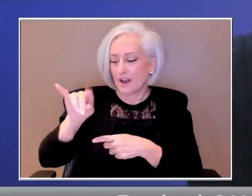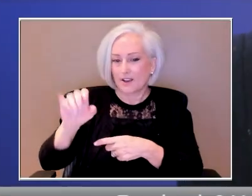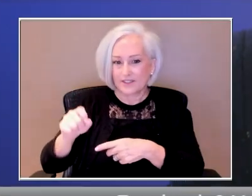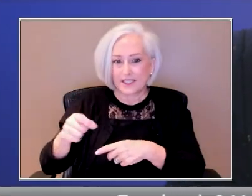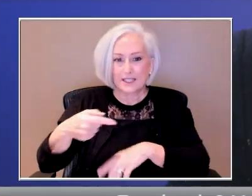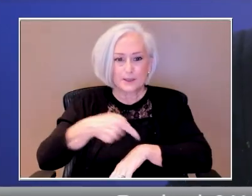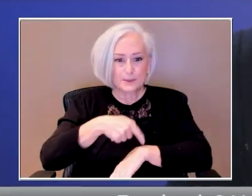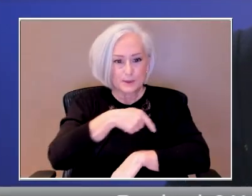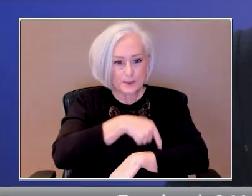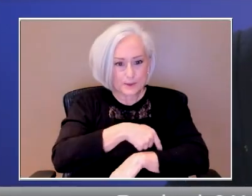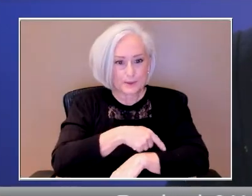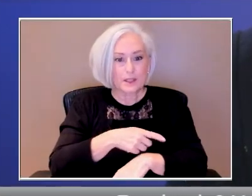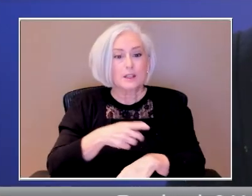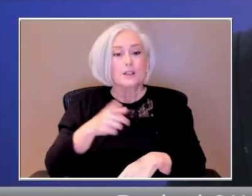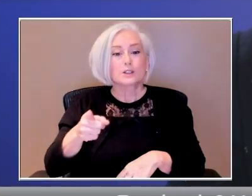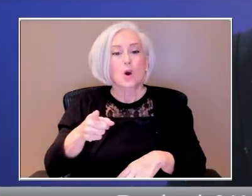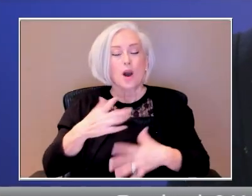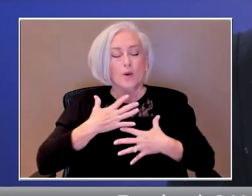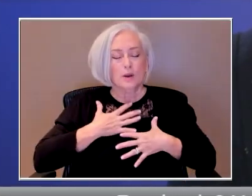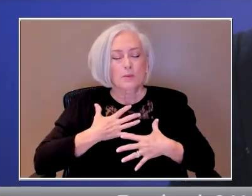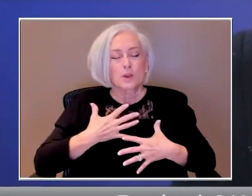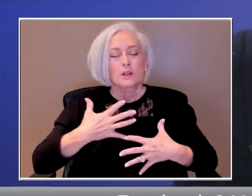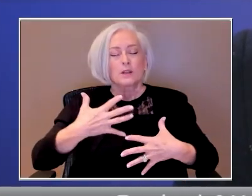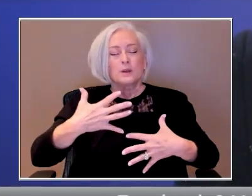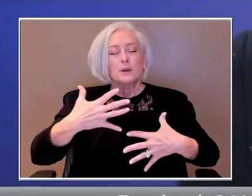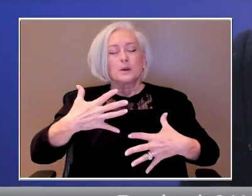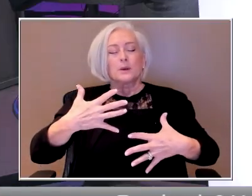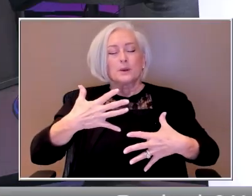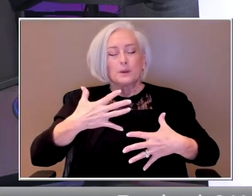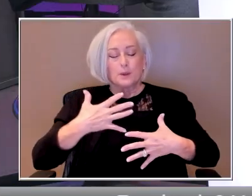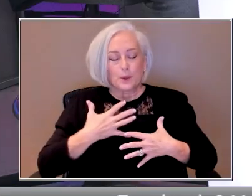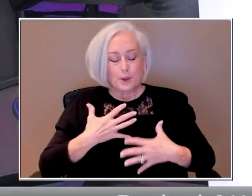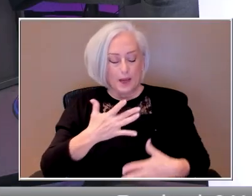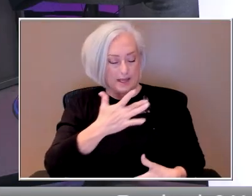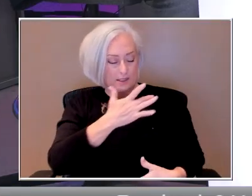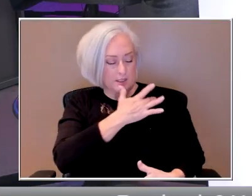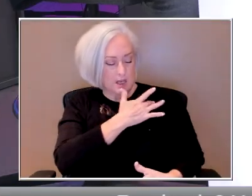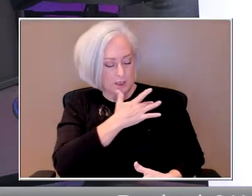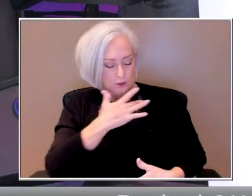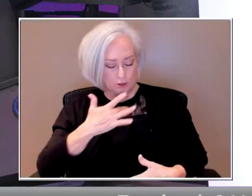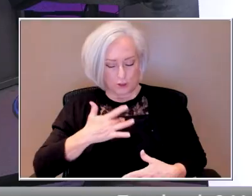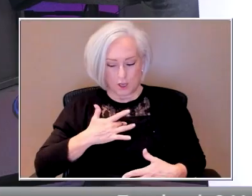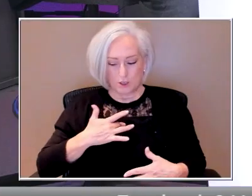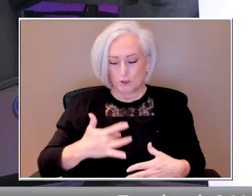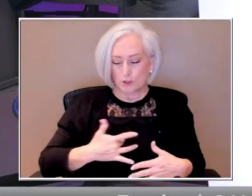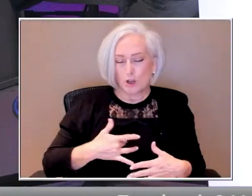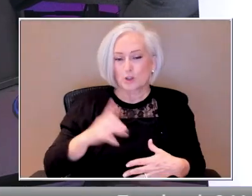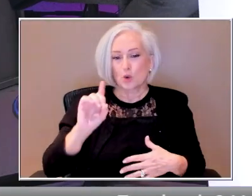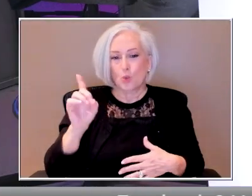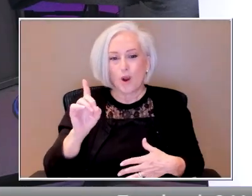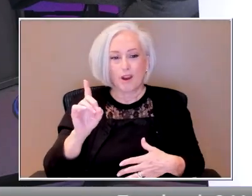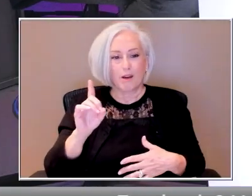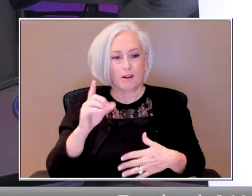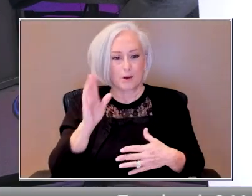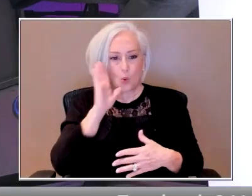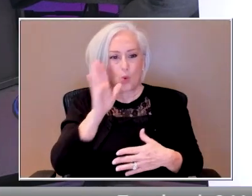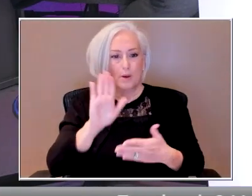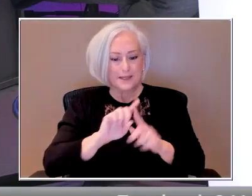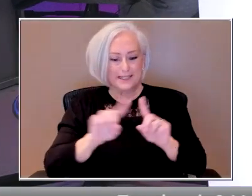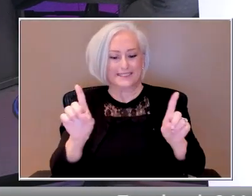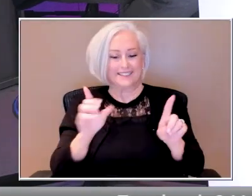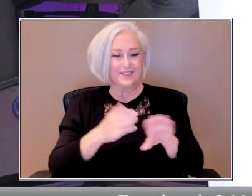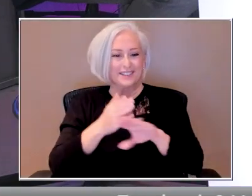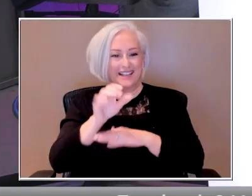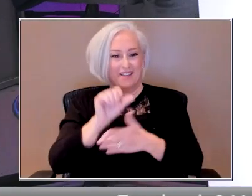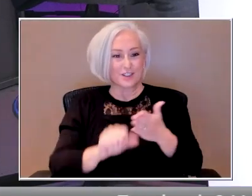all the places that were probably going to be different. Did you get them all, though? Probably not. I would say no, but I got pretty darn